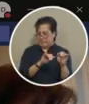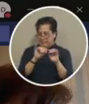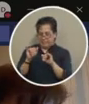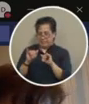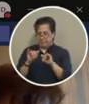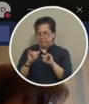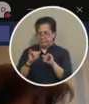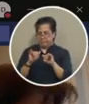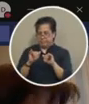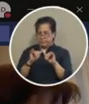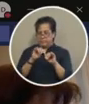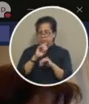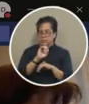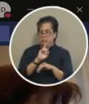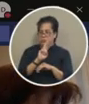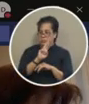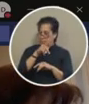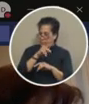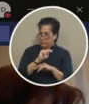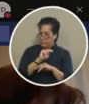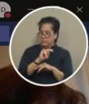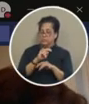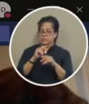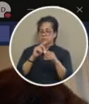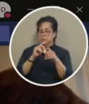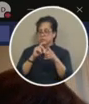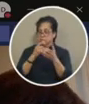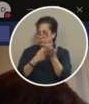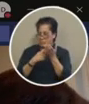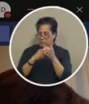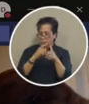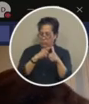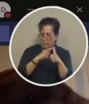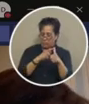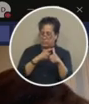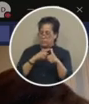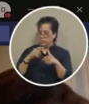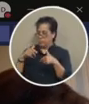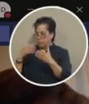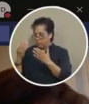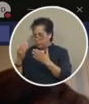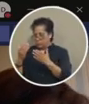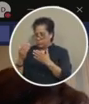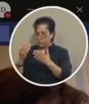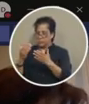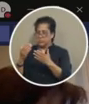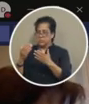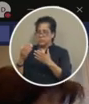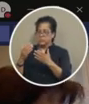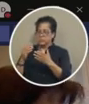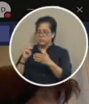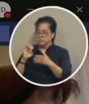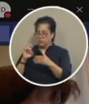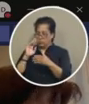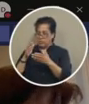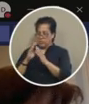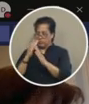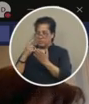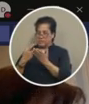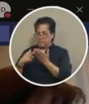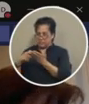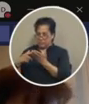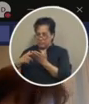the emergency meeting. I will call the item. The mayor will ask for a motion. Once the motion has been made, the mayor will call for